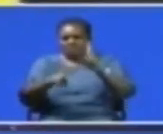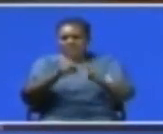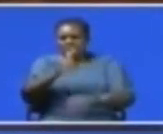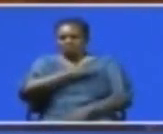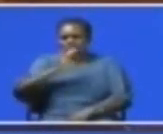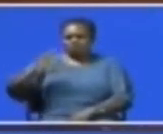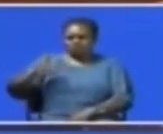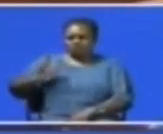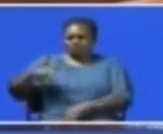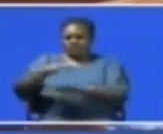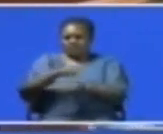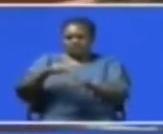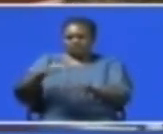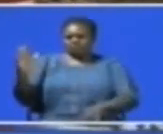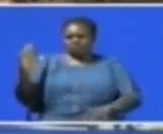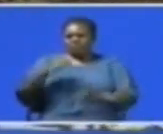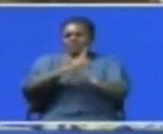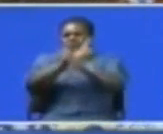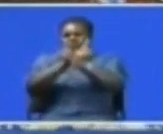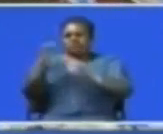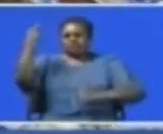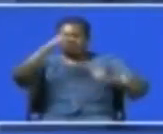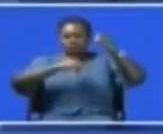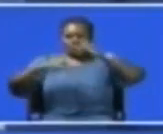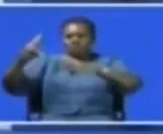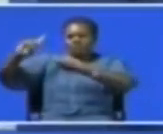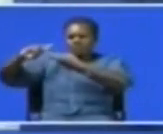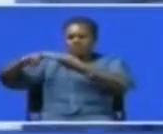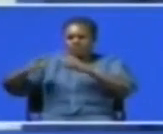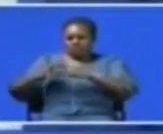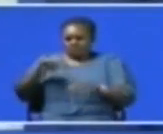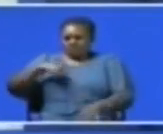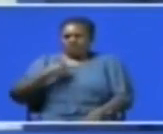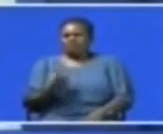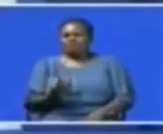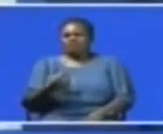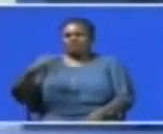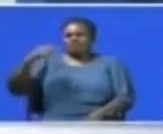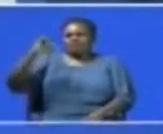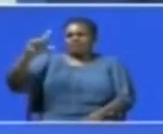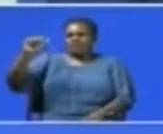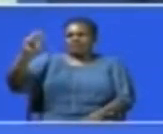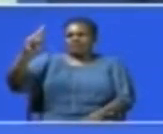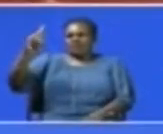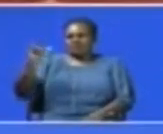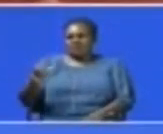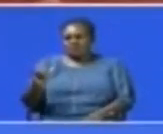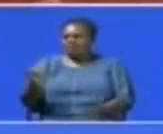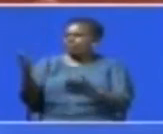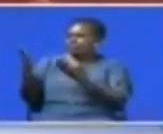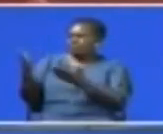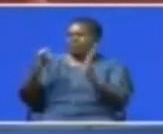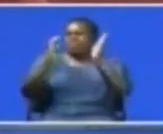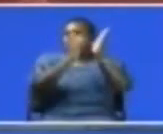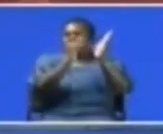that deals with national security, defense, and foreign relations. Hi, Hillary Nzioki Mutyambai. Mutyambai hails from